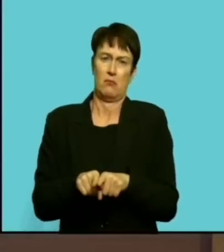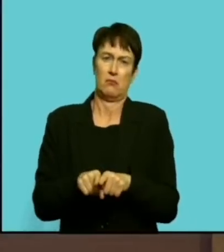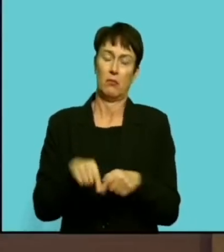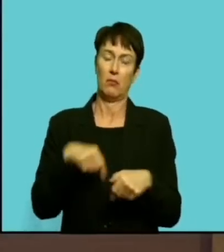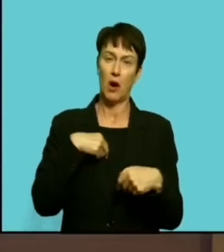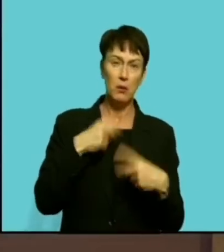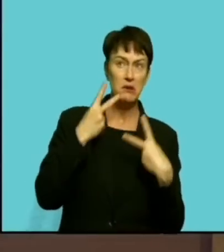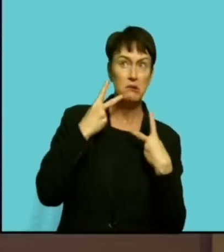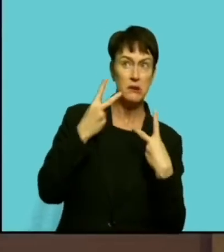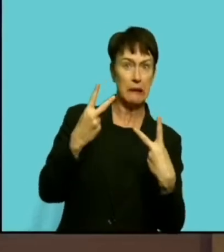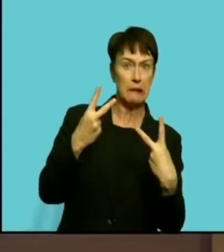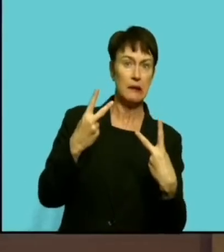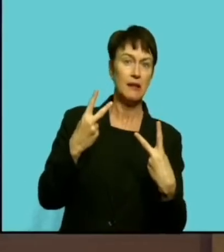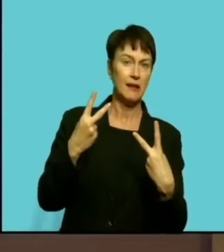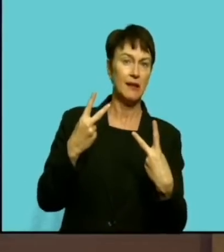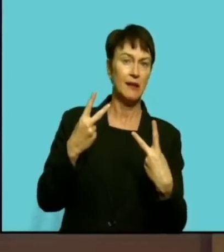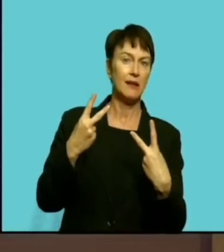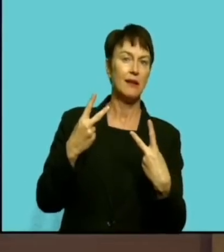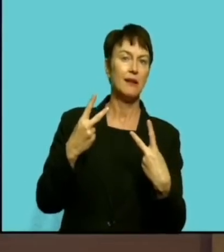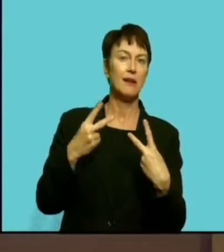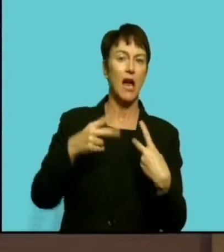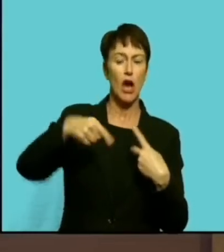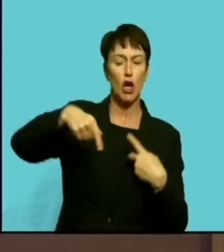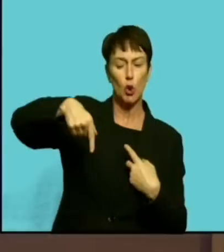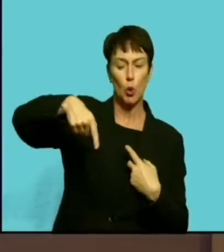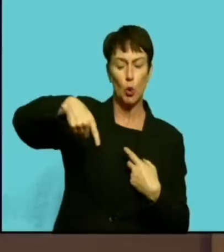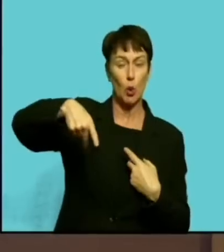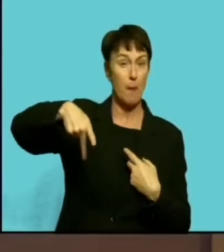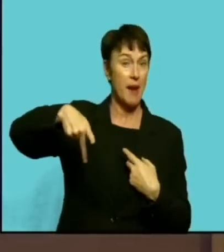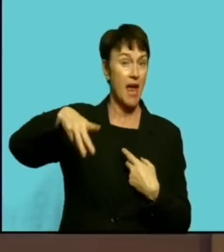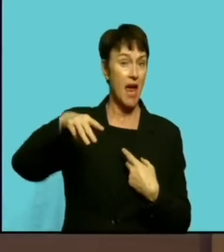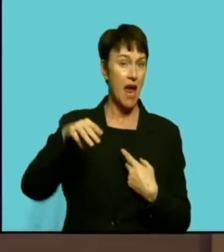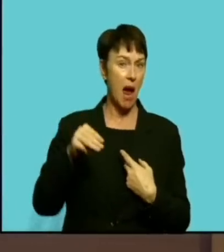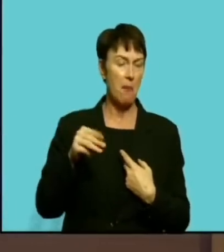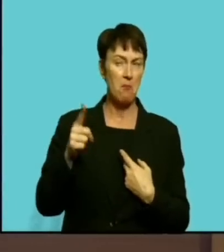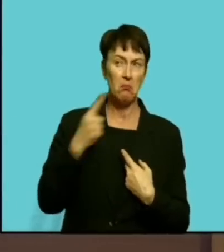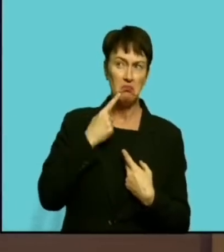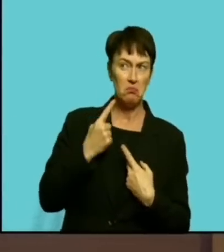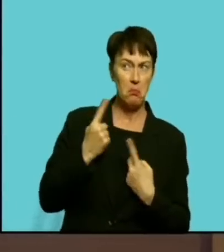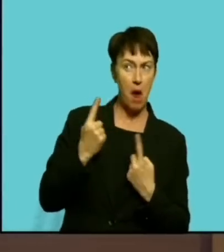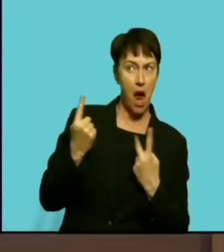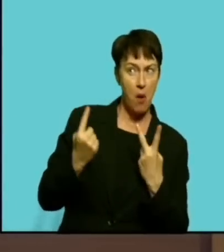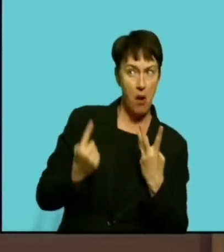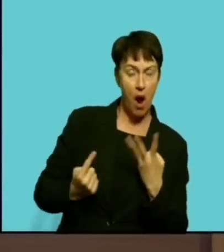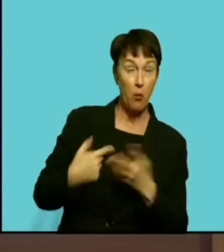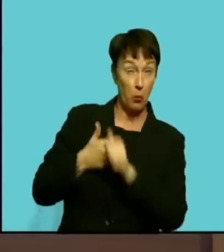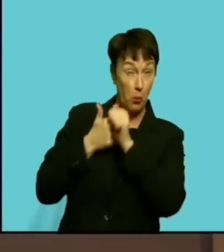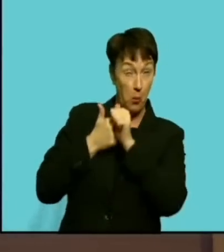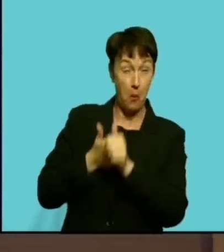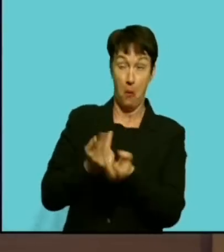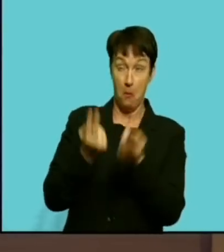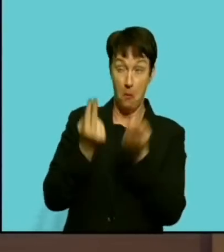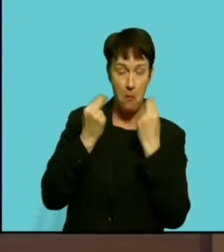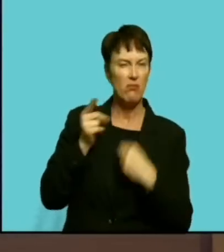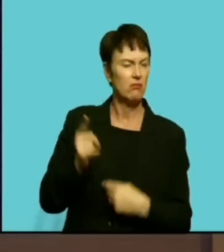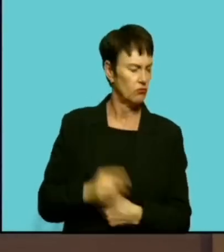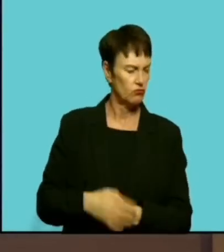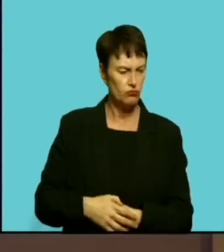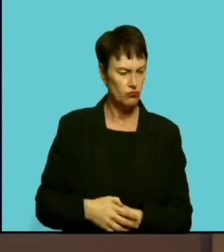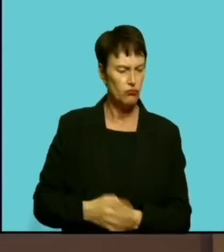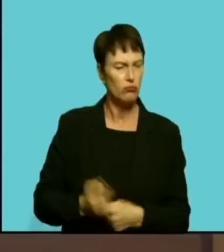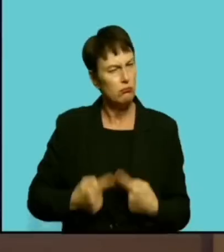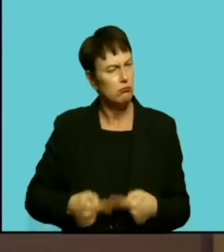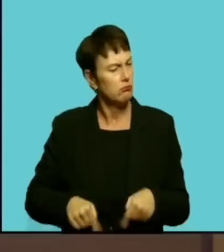derived from the QPM. That said, we remain vigilant as the